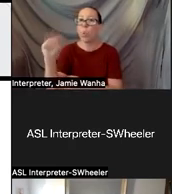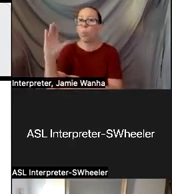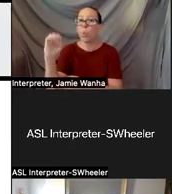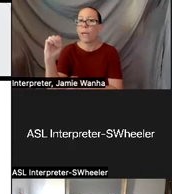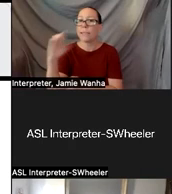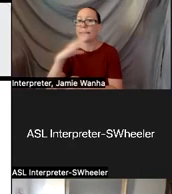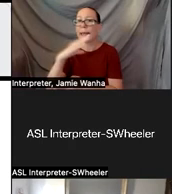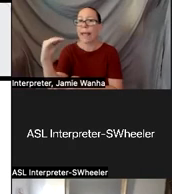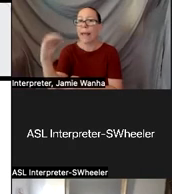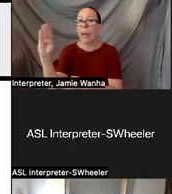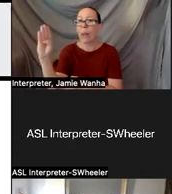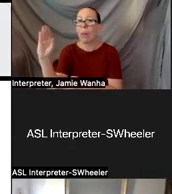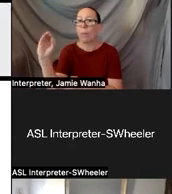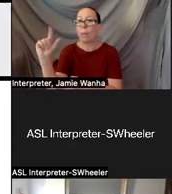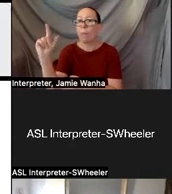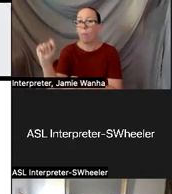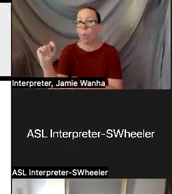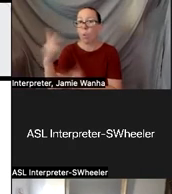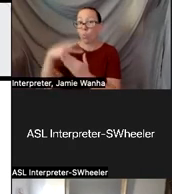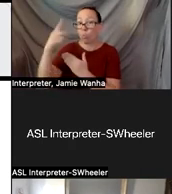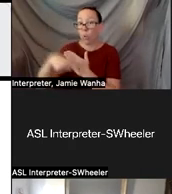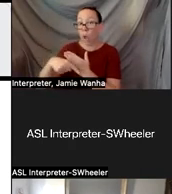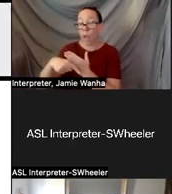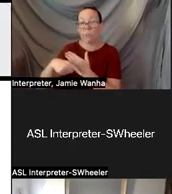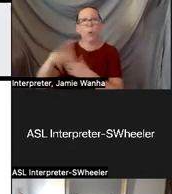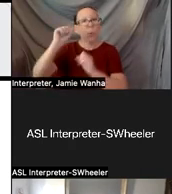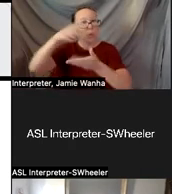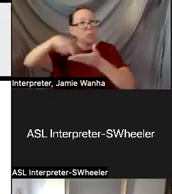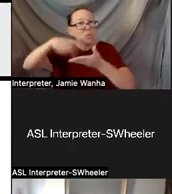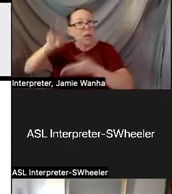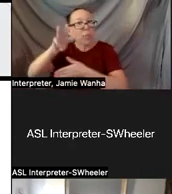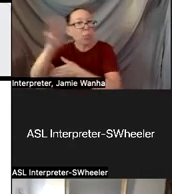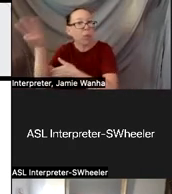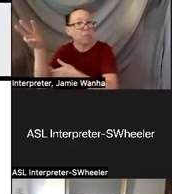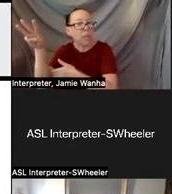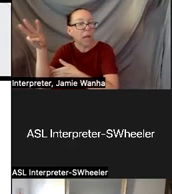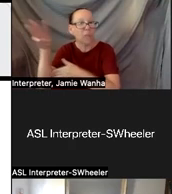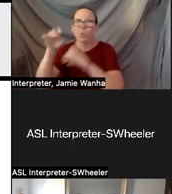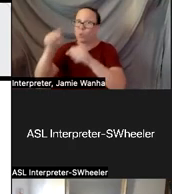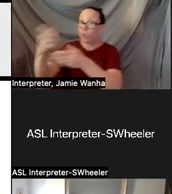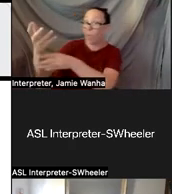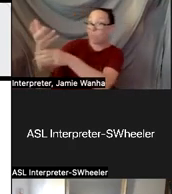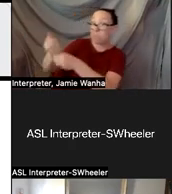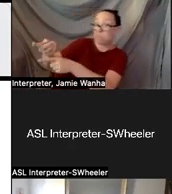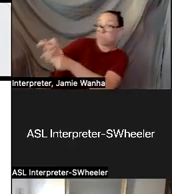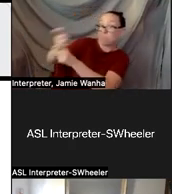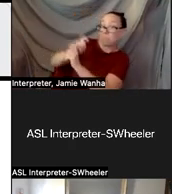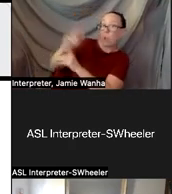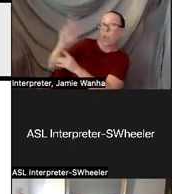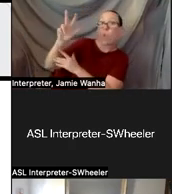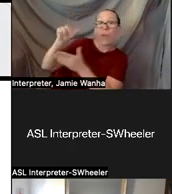the application for that will be available for certain zip codes. You may get up to $3,000 for retrofitting older